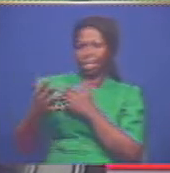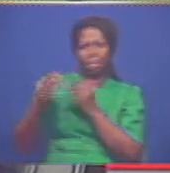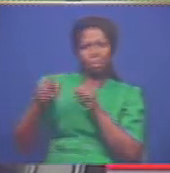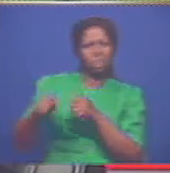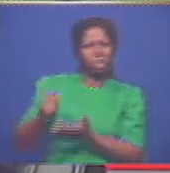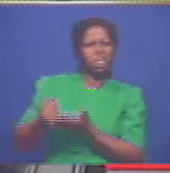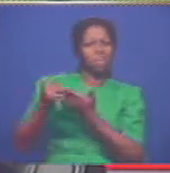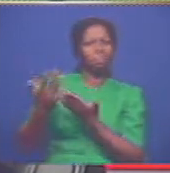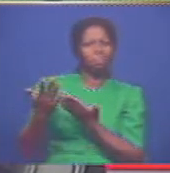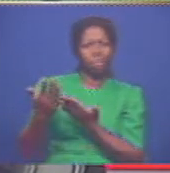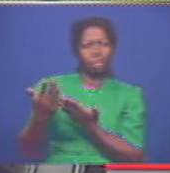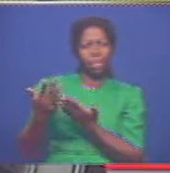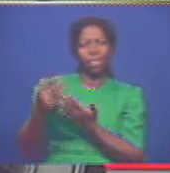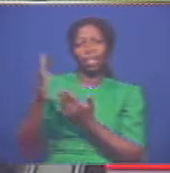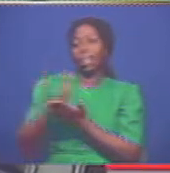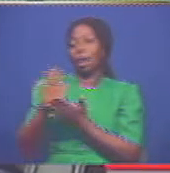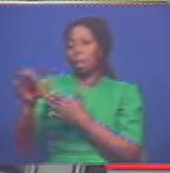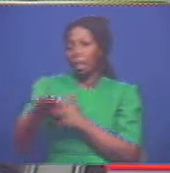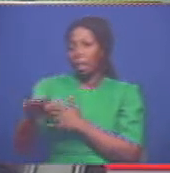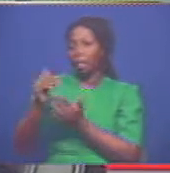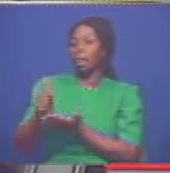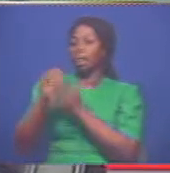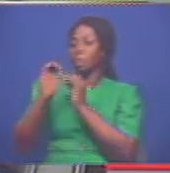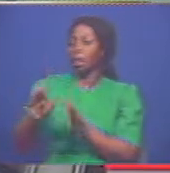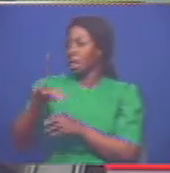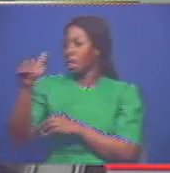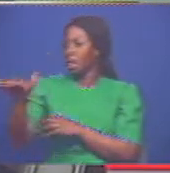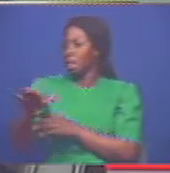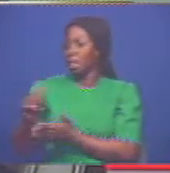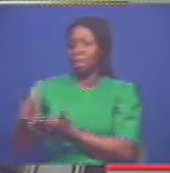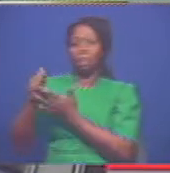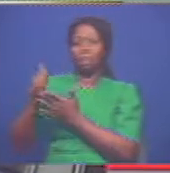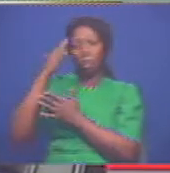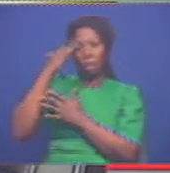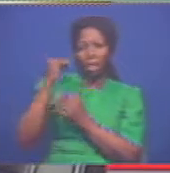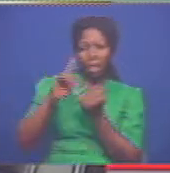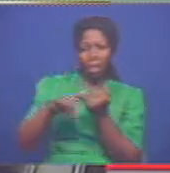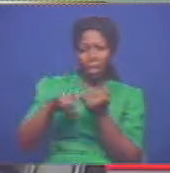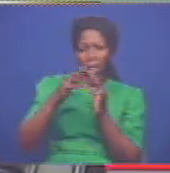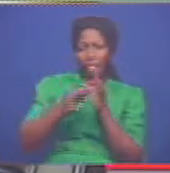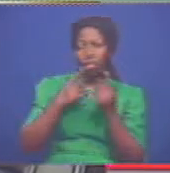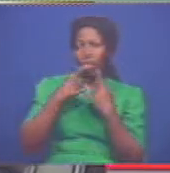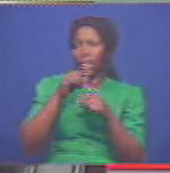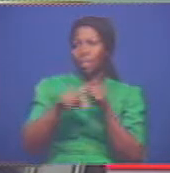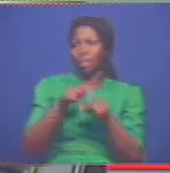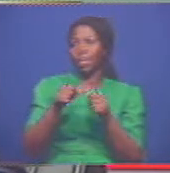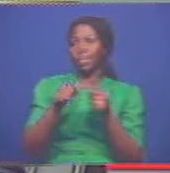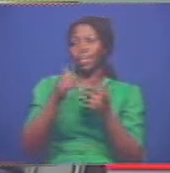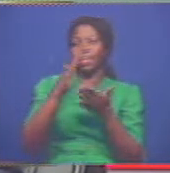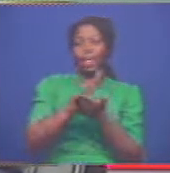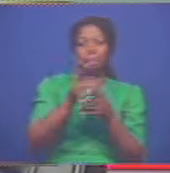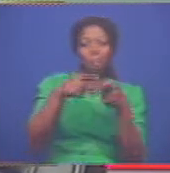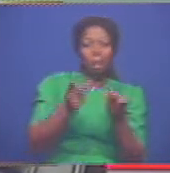anything? Some areas they are not helping, some areas they are helping. Because one, if you talk about, there are some places in